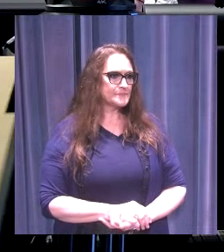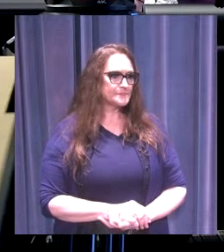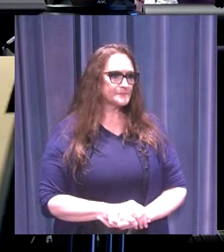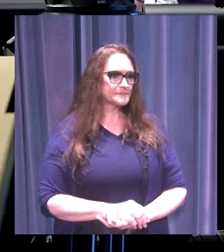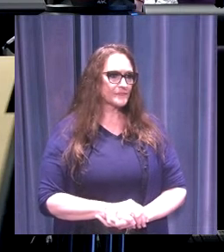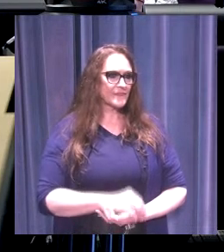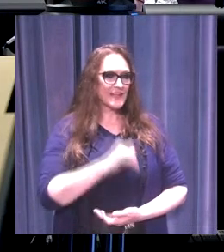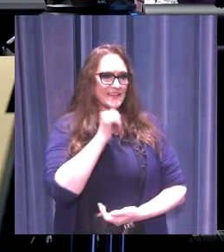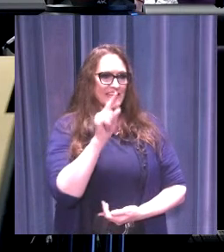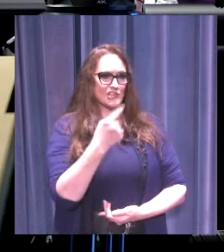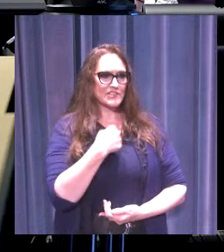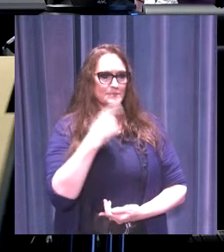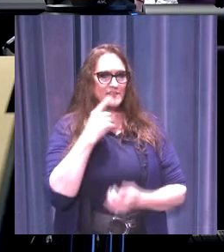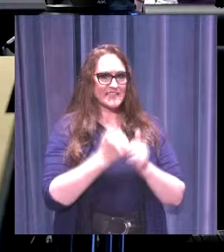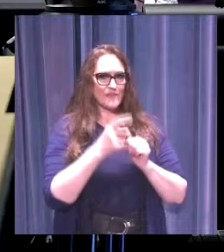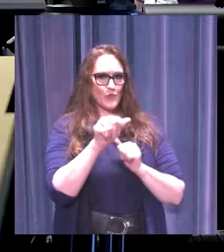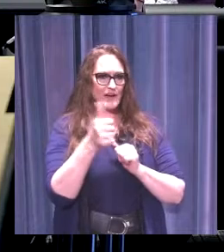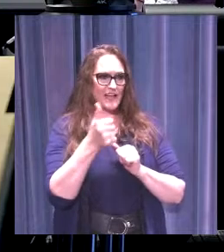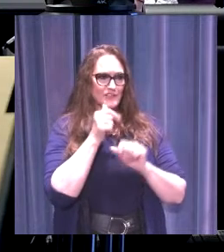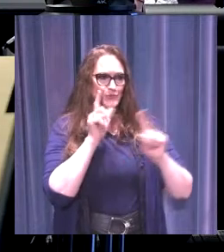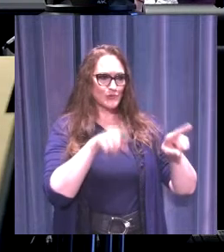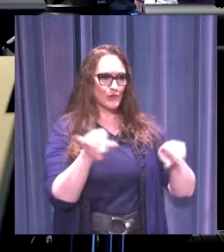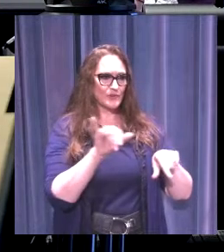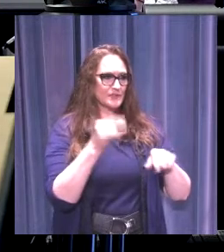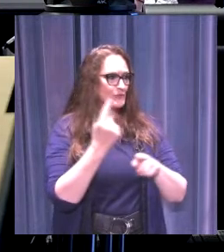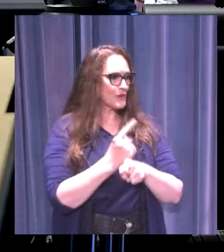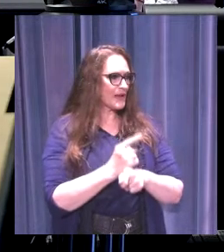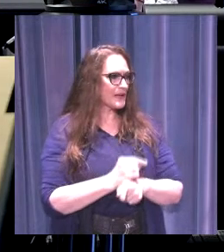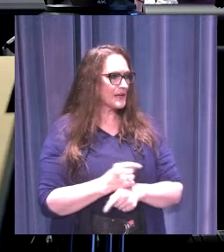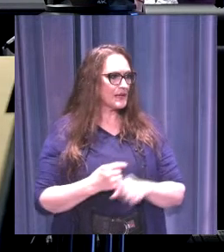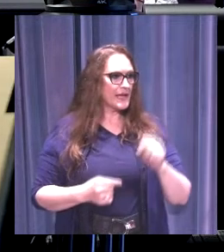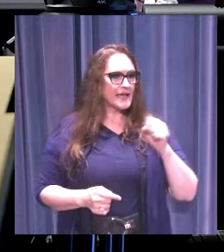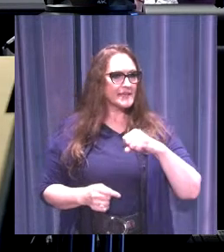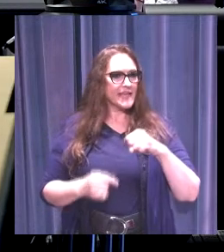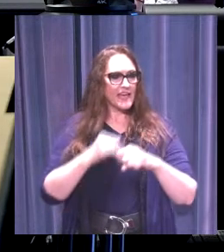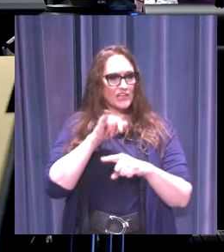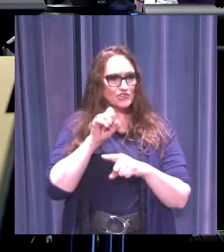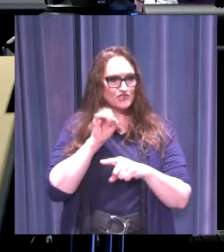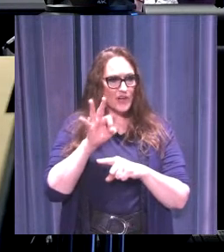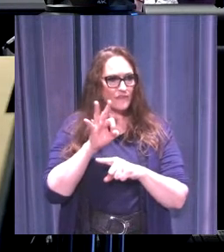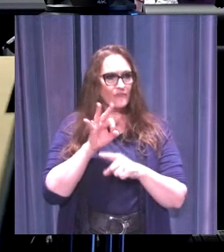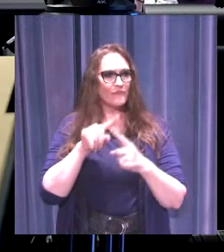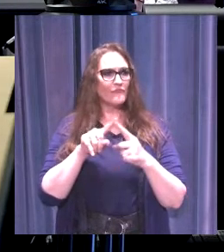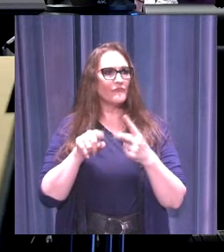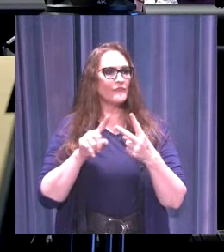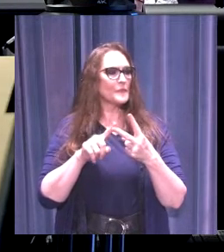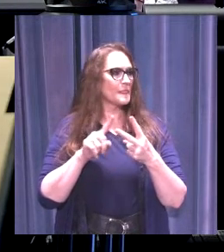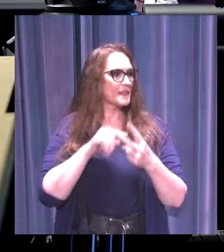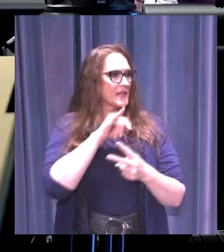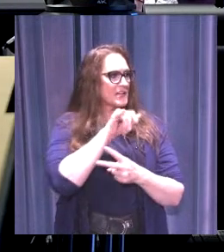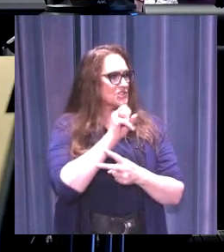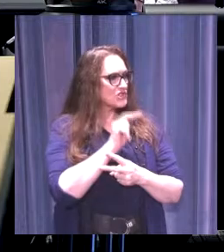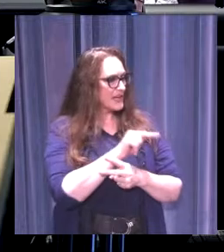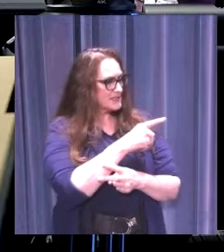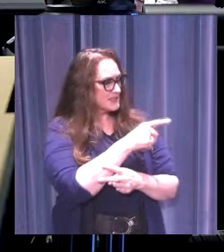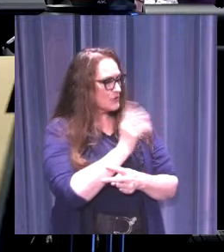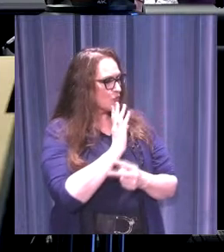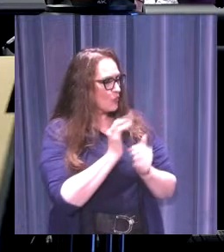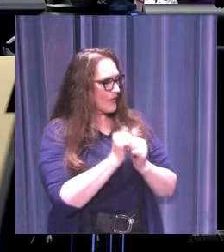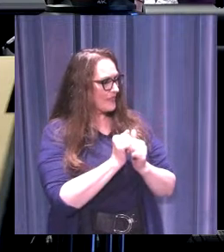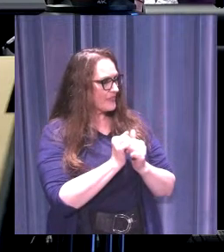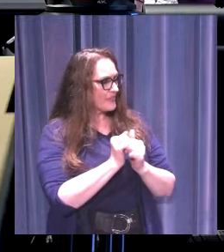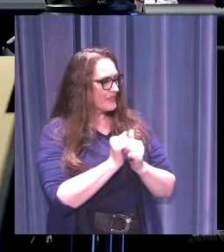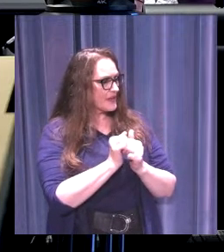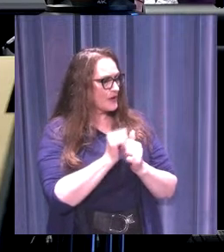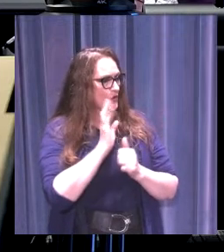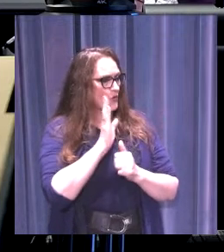It's not just me, it's everyone else that's going as well, right? So I Yeah, think, Jeff will be going. Jason, you'll be going with us.